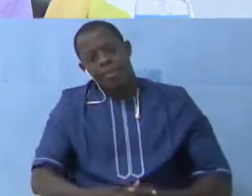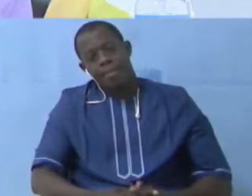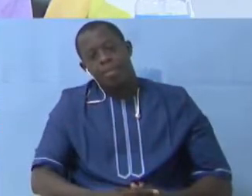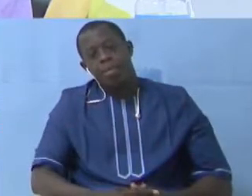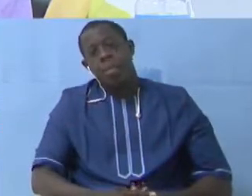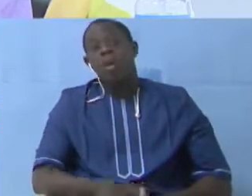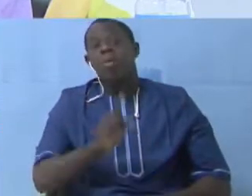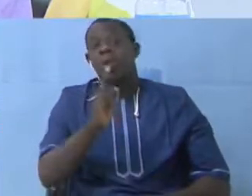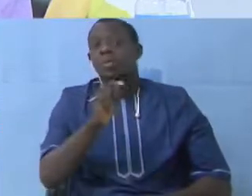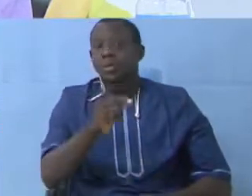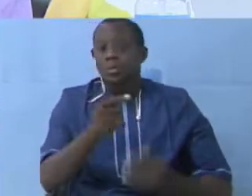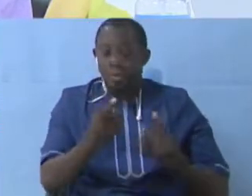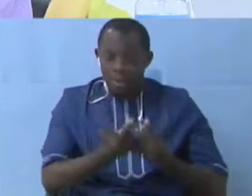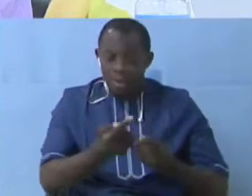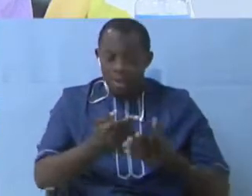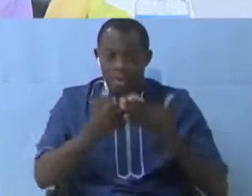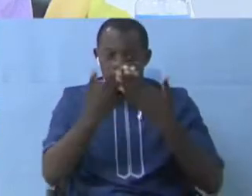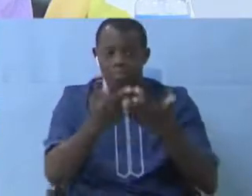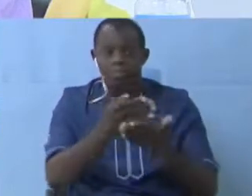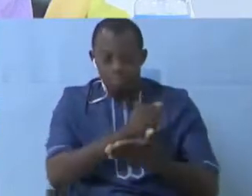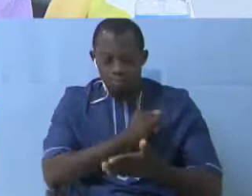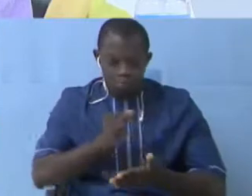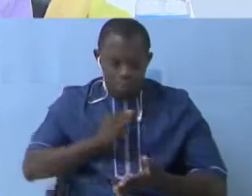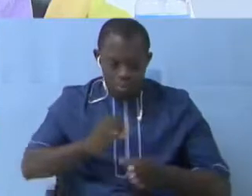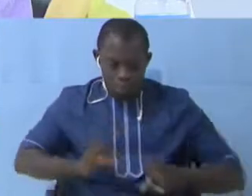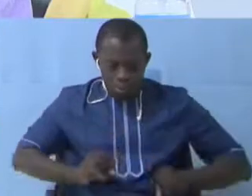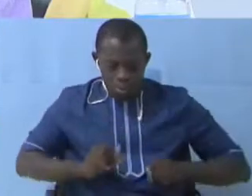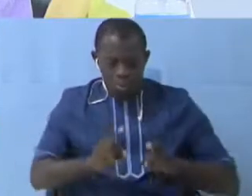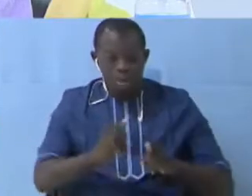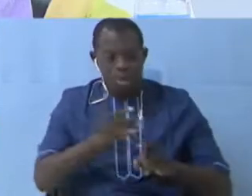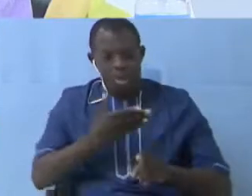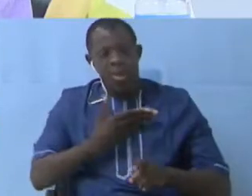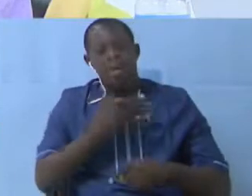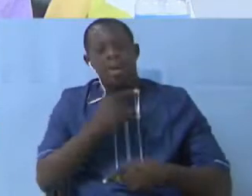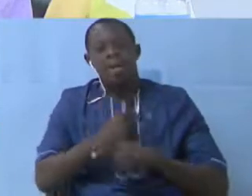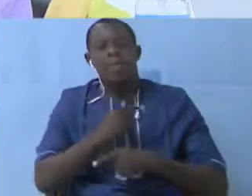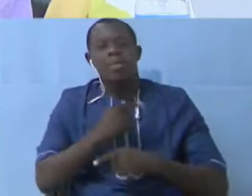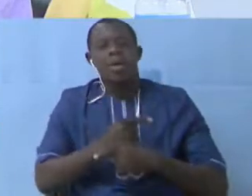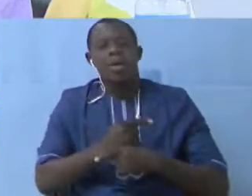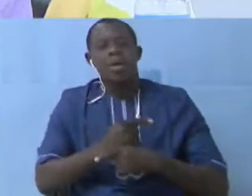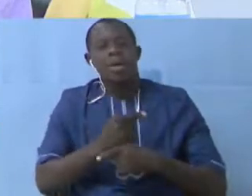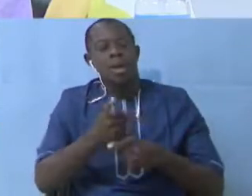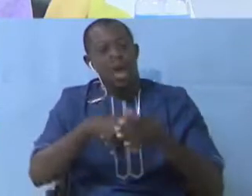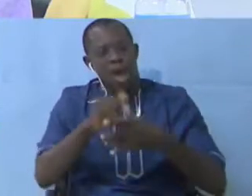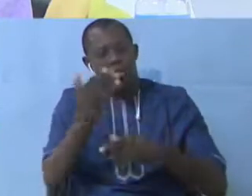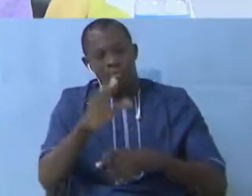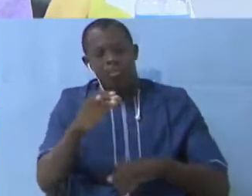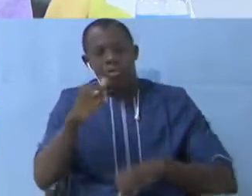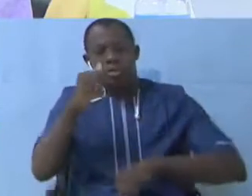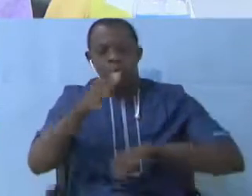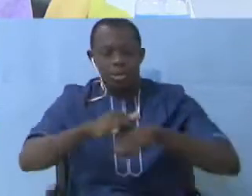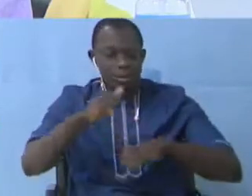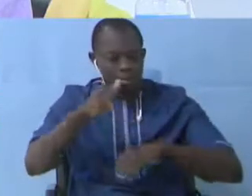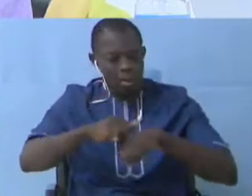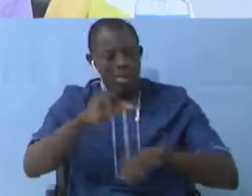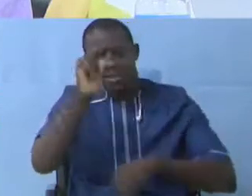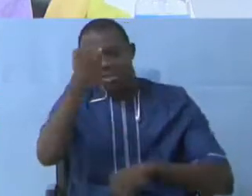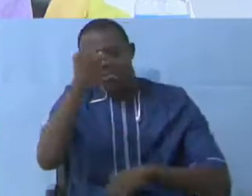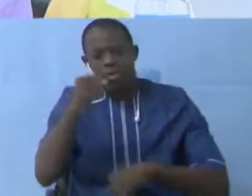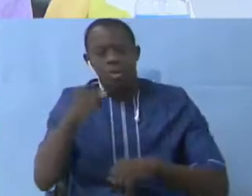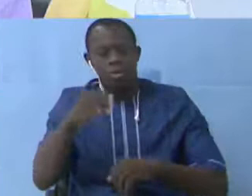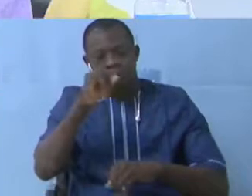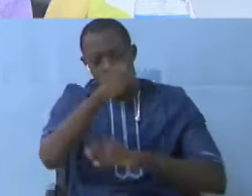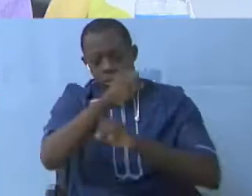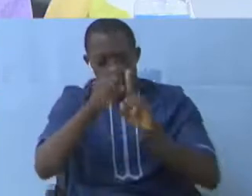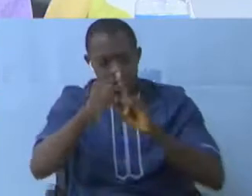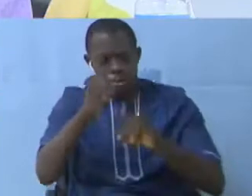us opportunity to get Gambia out of the tough situation. waaye nag dal dina ubbil buntu pour